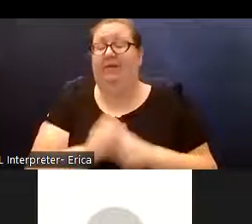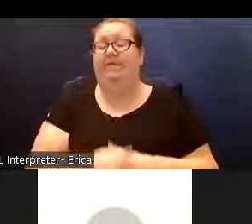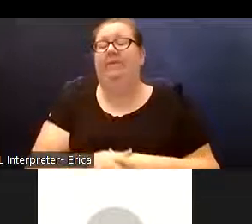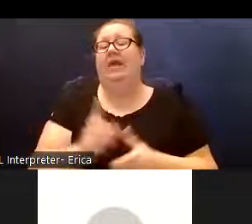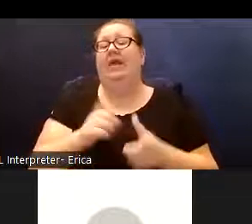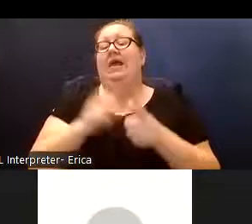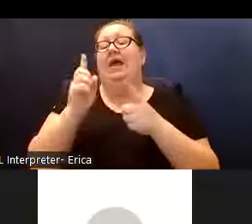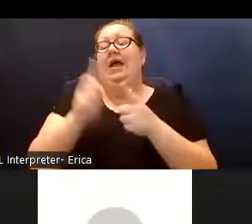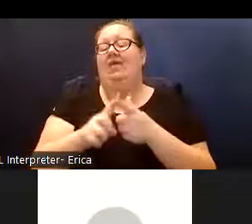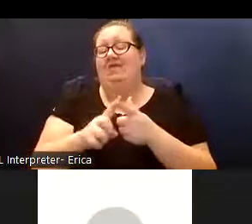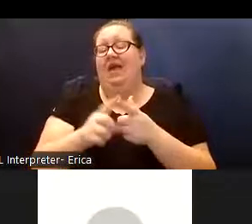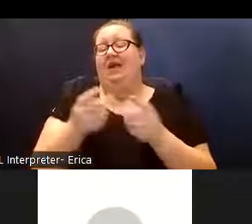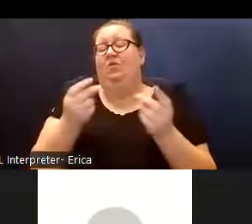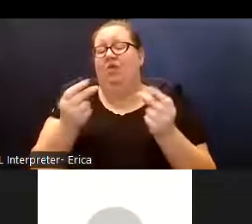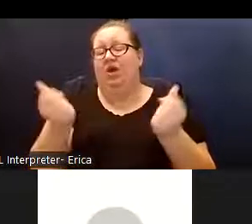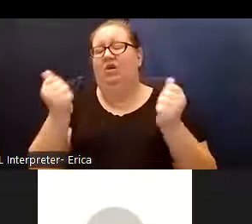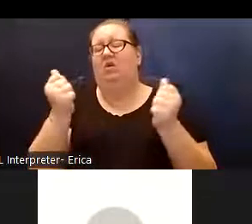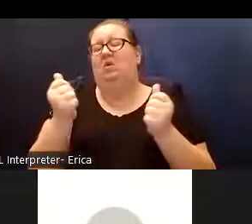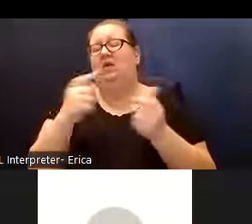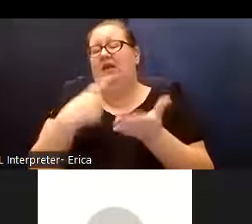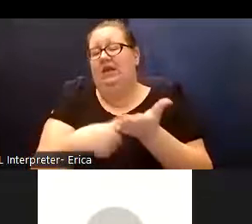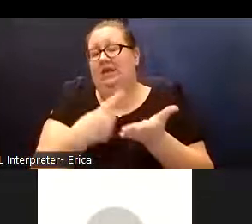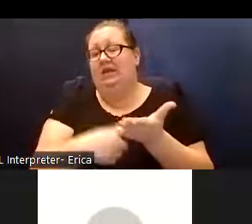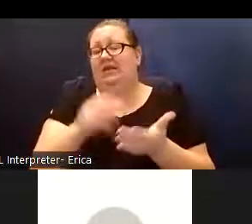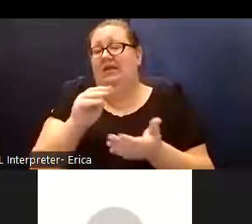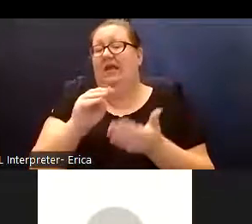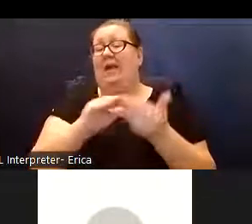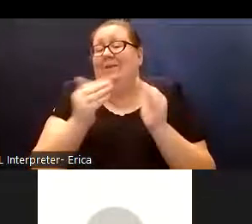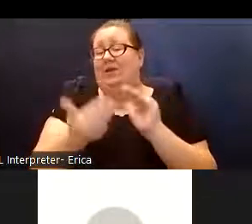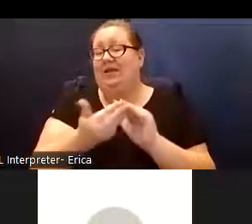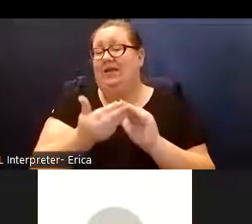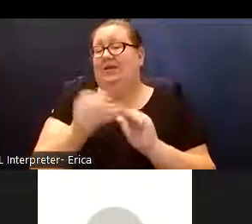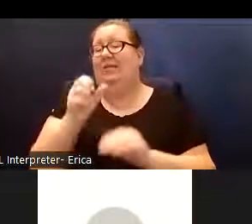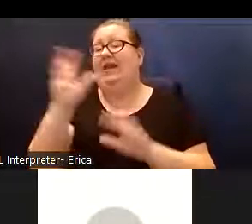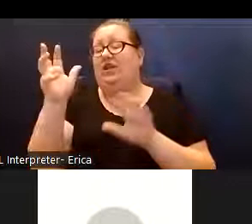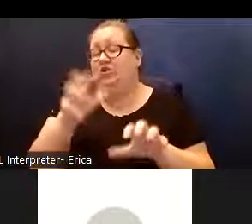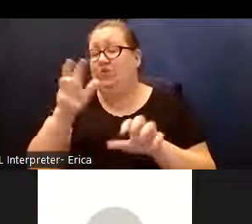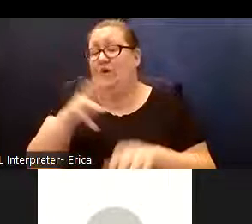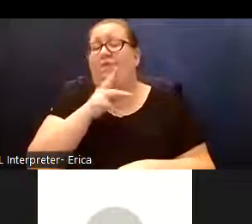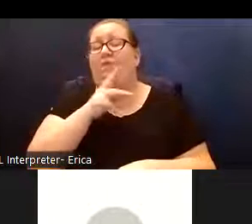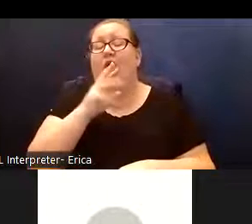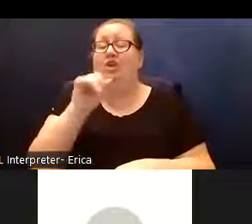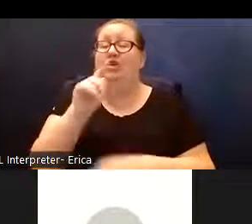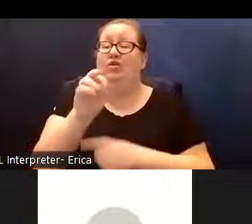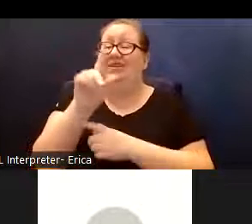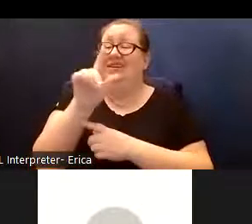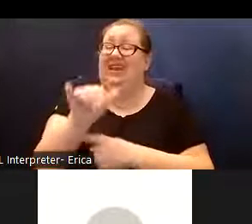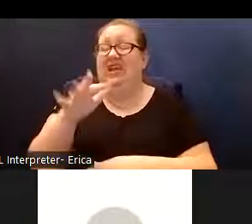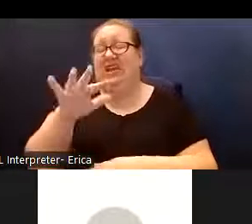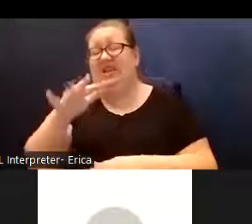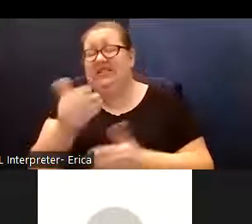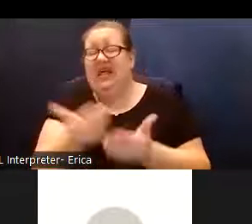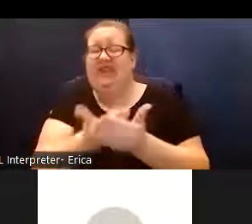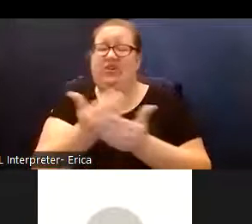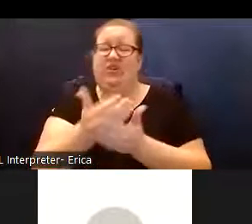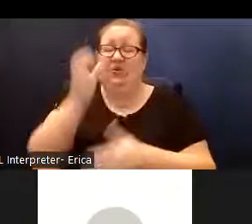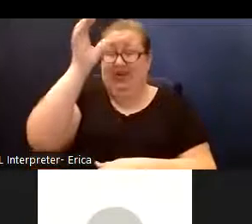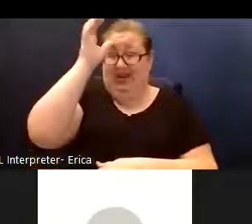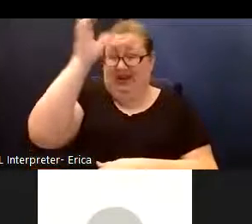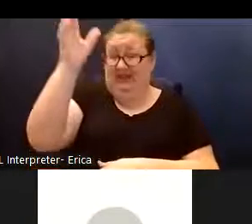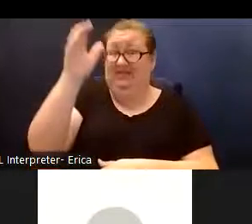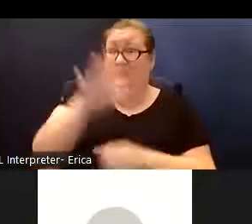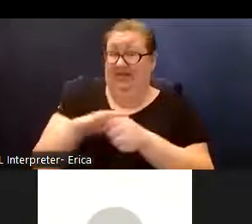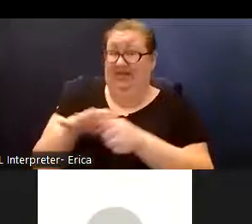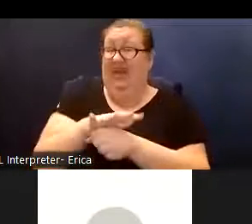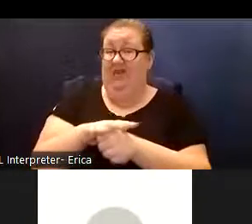the concept of a municipal stormwater utility, which is a relatively new concept in Newark that allows local governments to